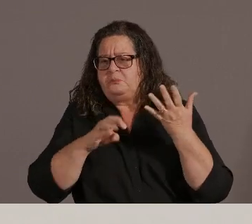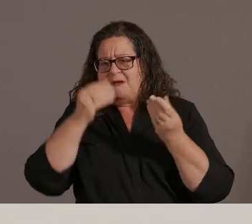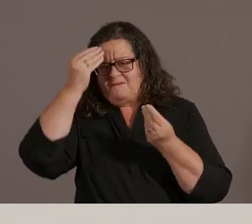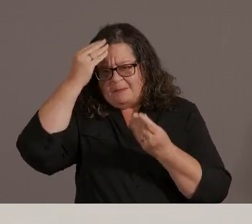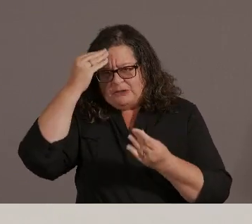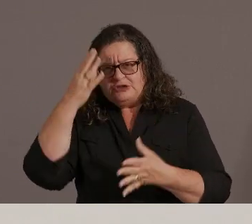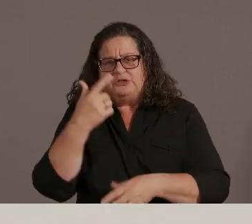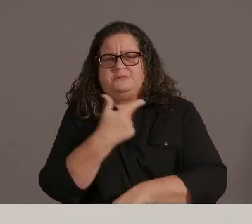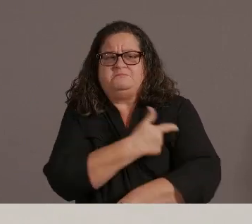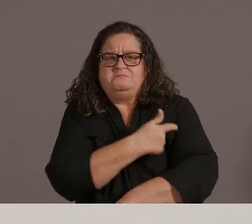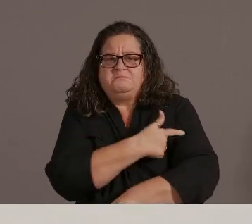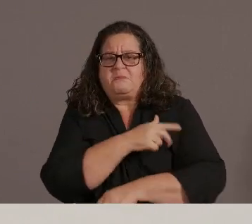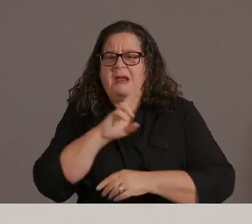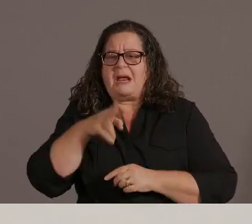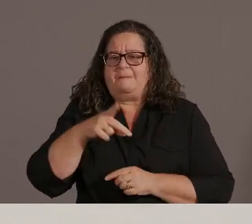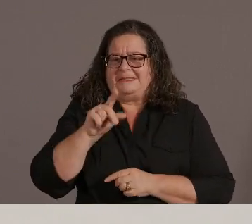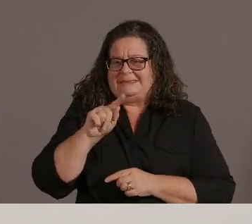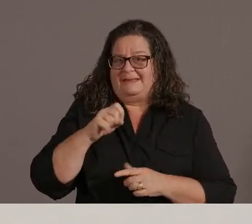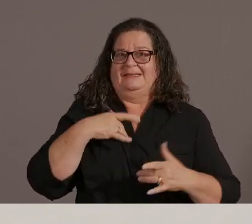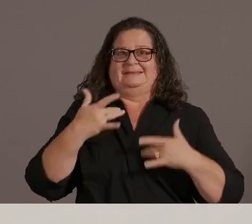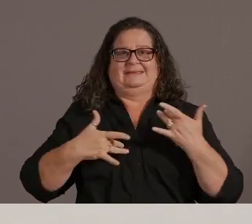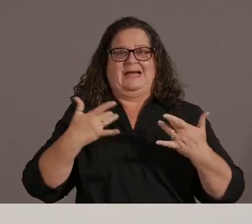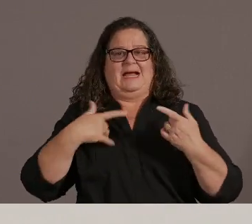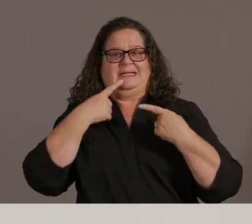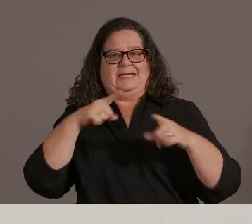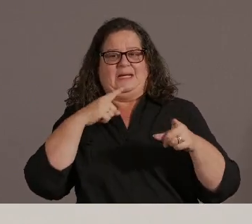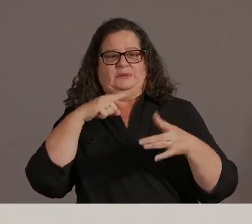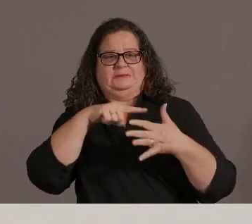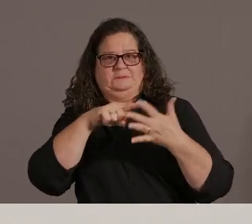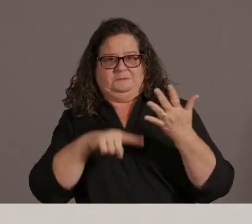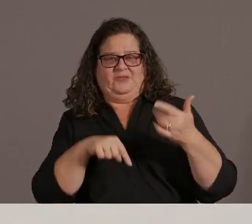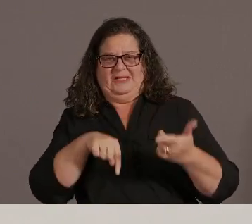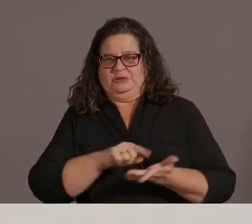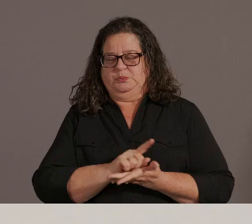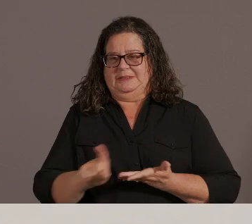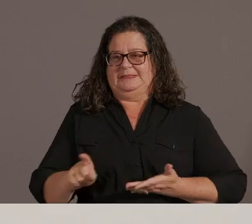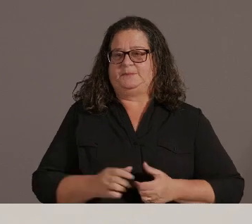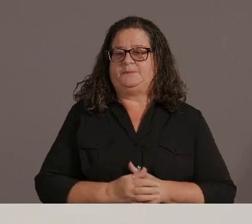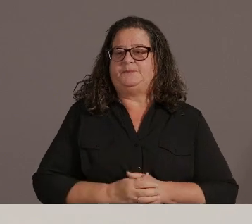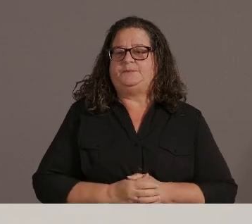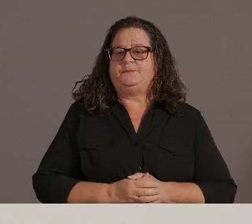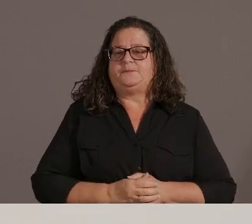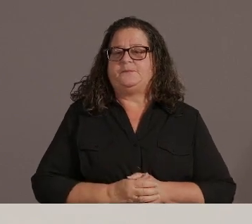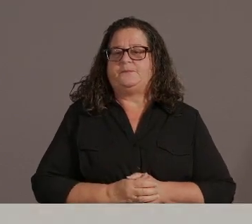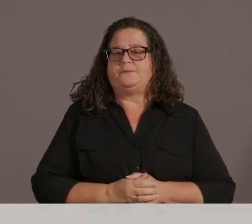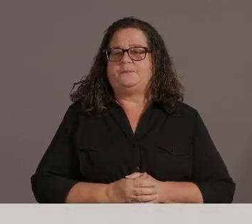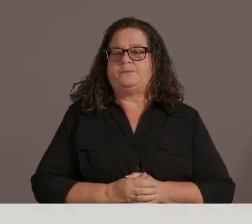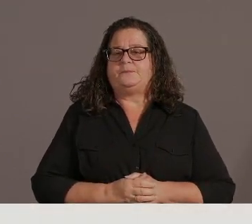provide a brief presentation and leave time at the end for questions.